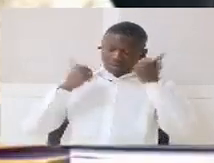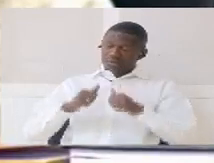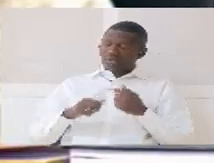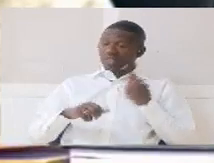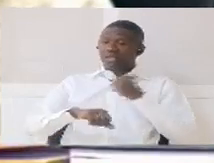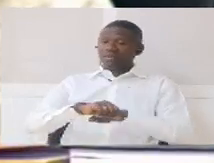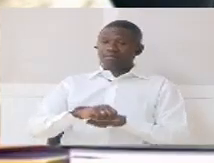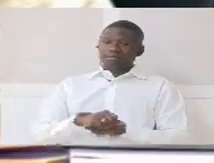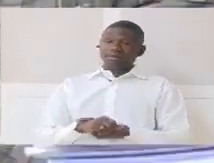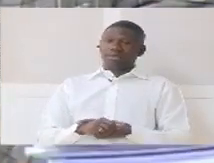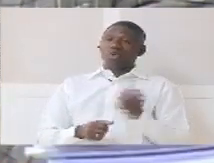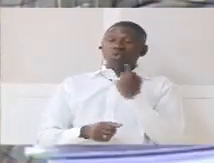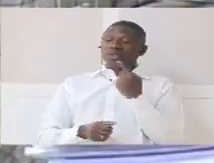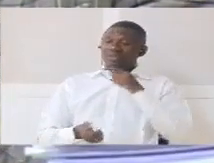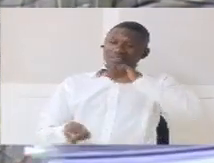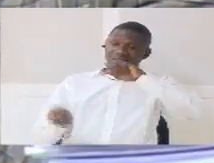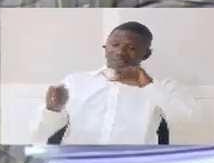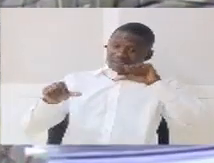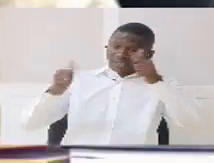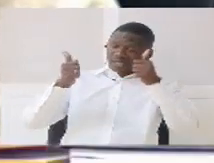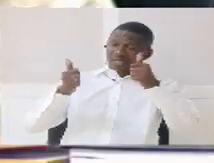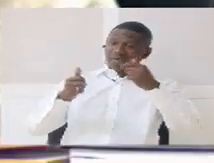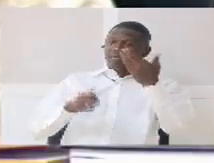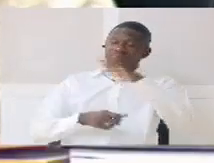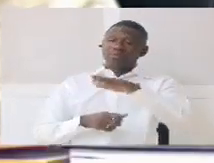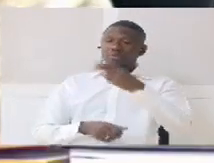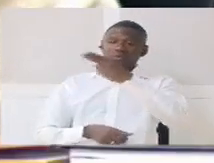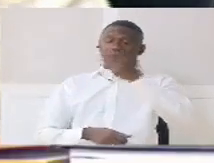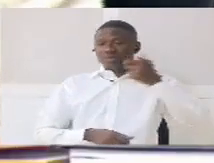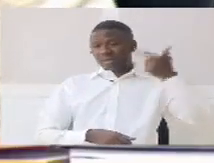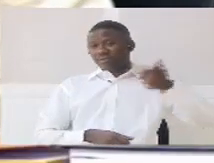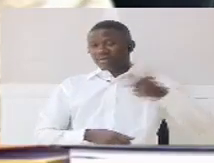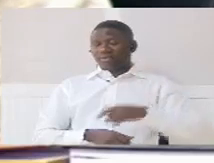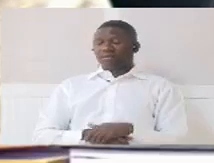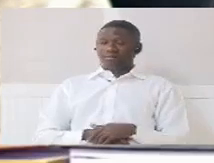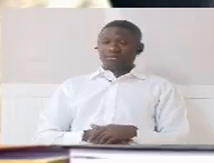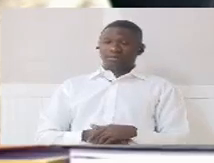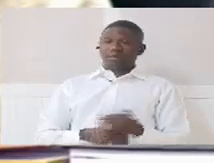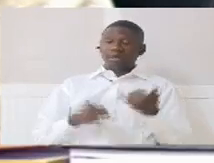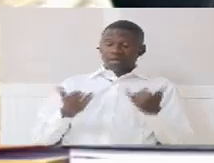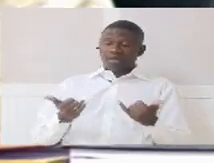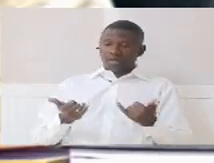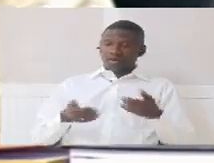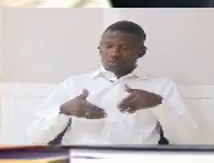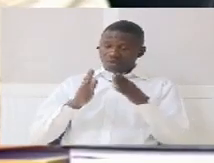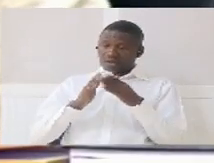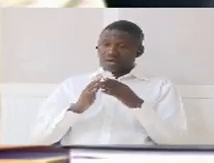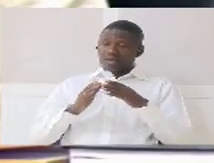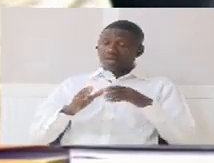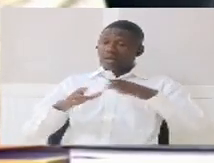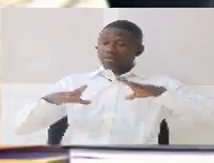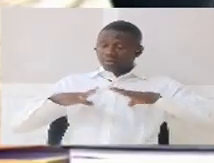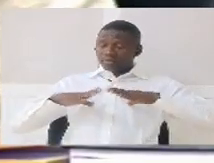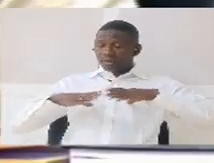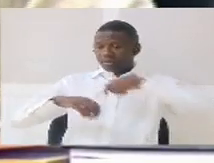Okay, thank you very much. Now the way the pap da nyame and him before is even different. Now the way the pap is prepared changes is different start